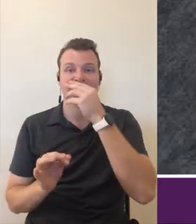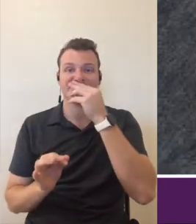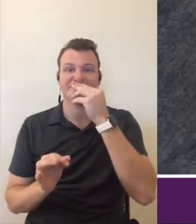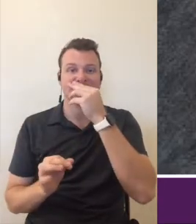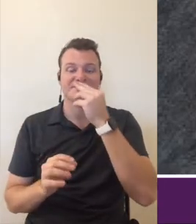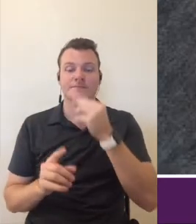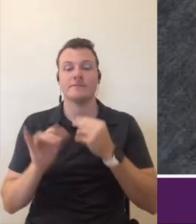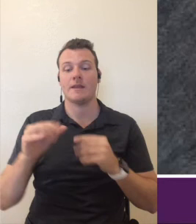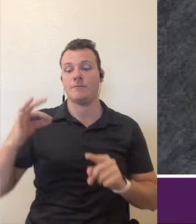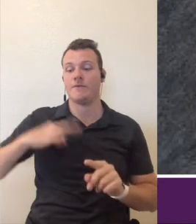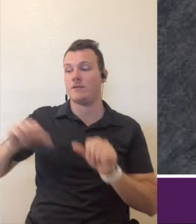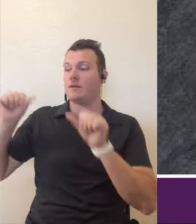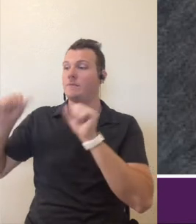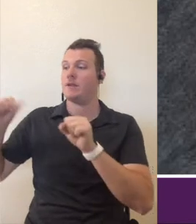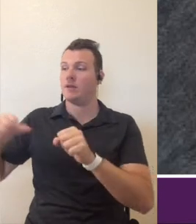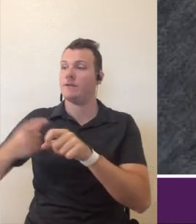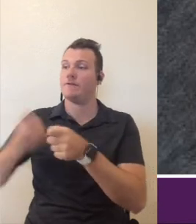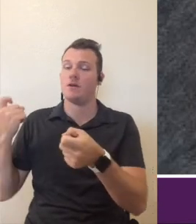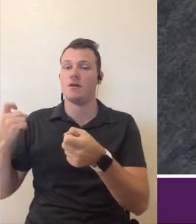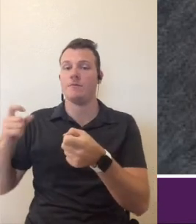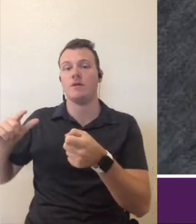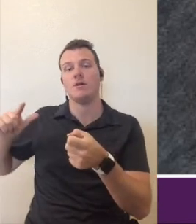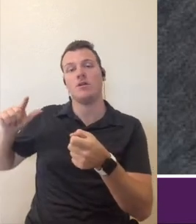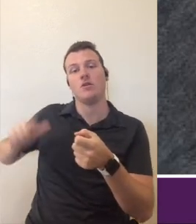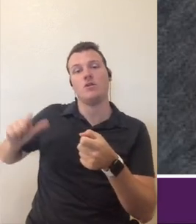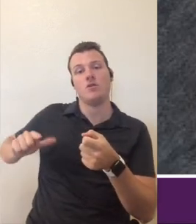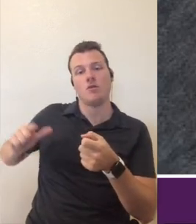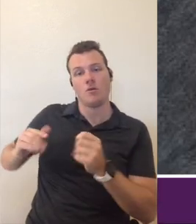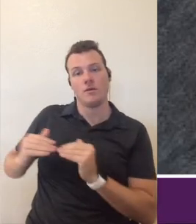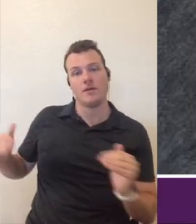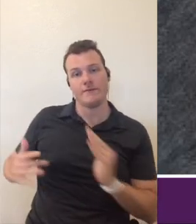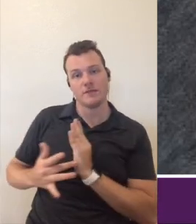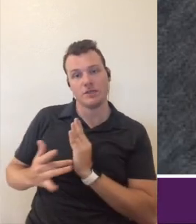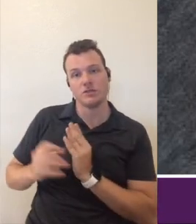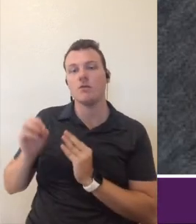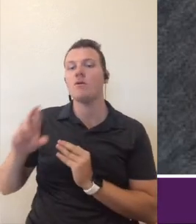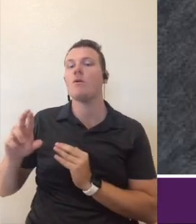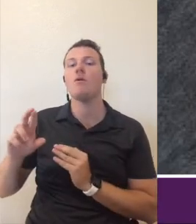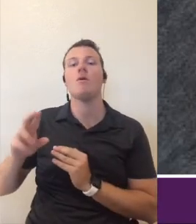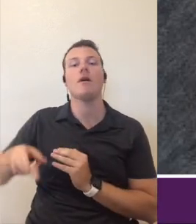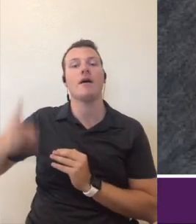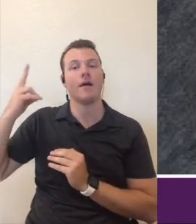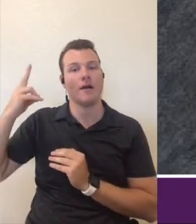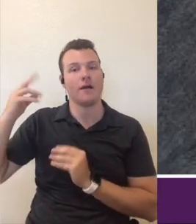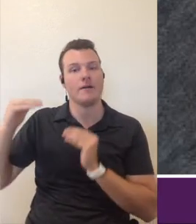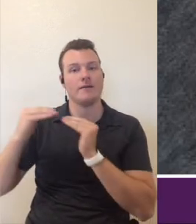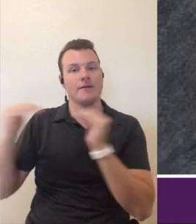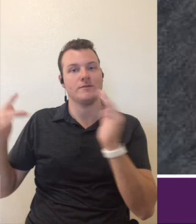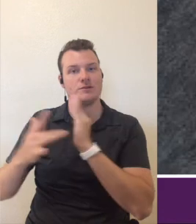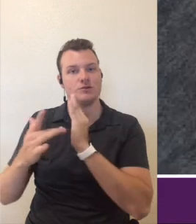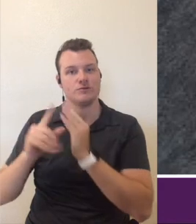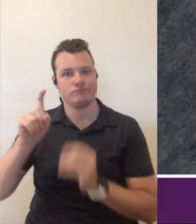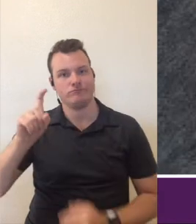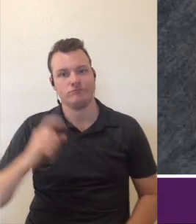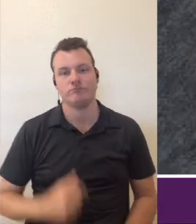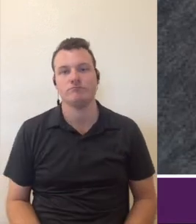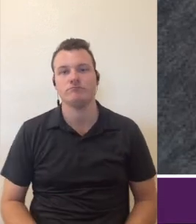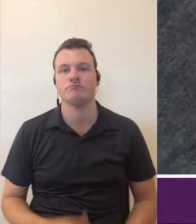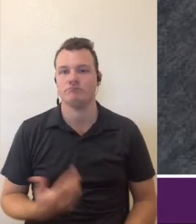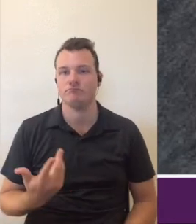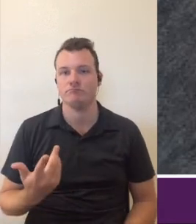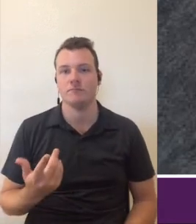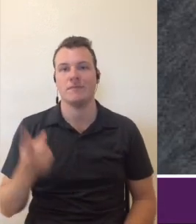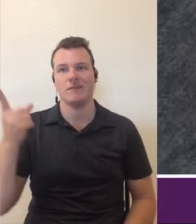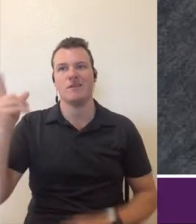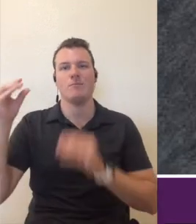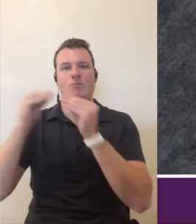check that. And the reason I say that is because, is the profitability coming from lower end devices, or is the